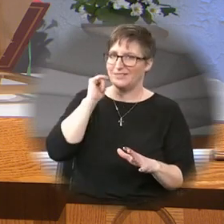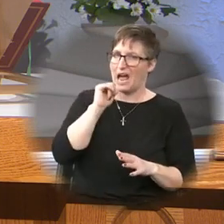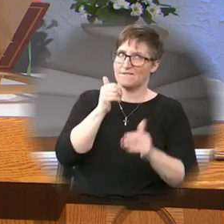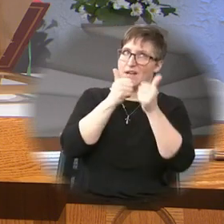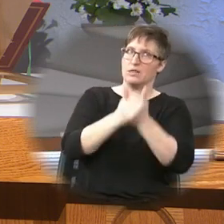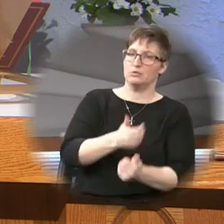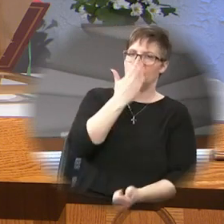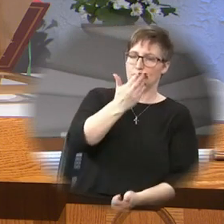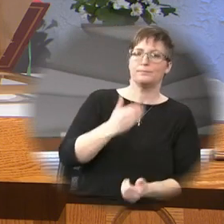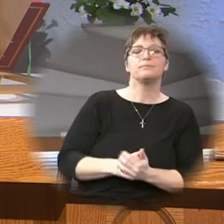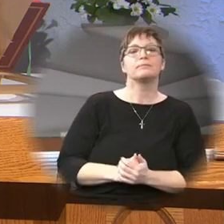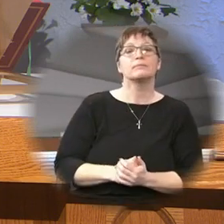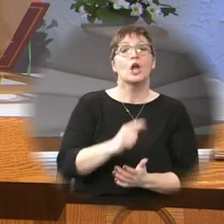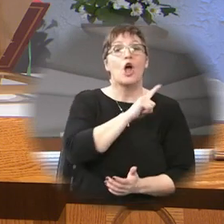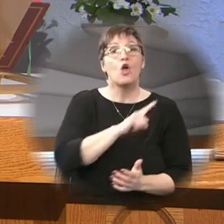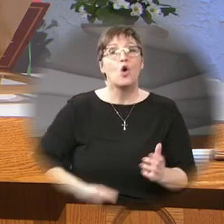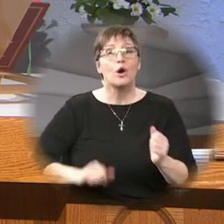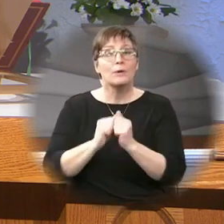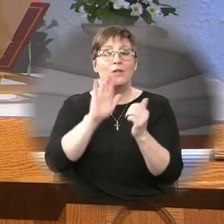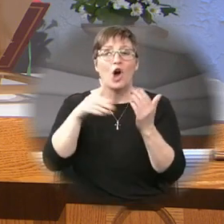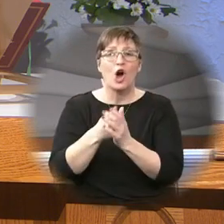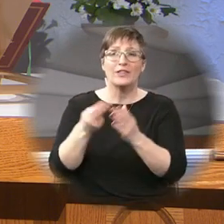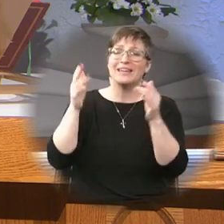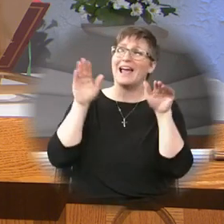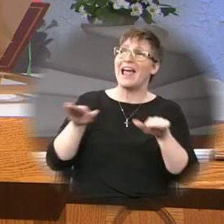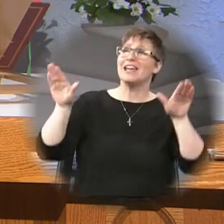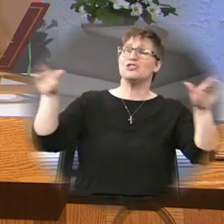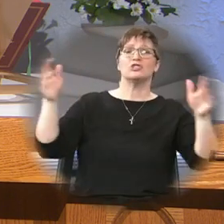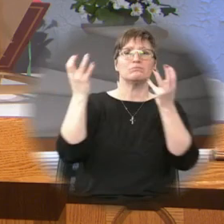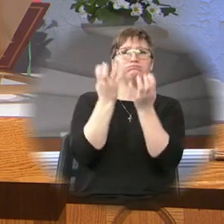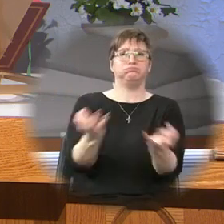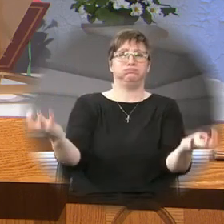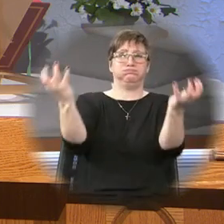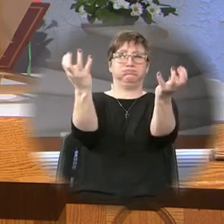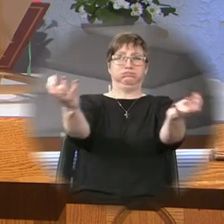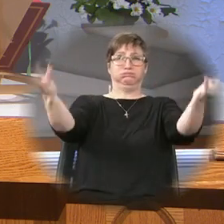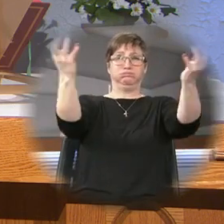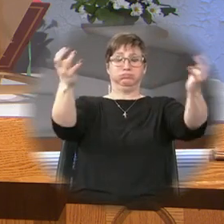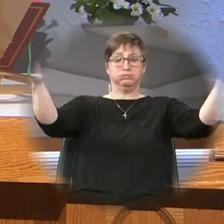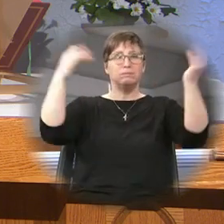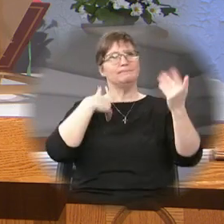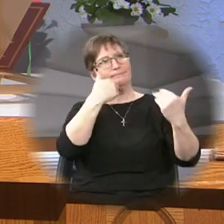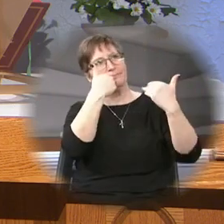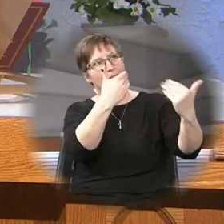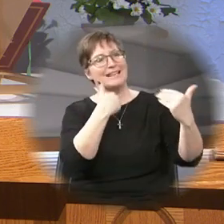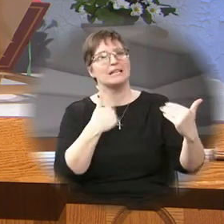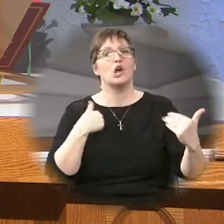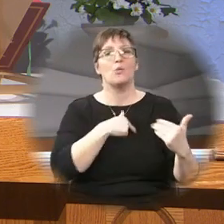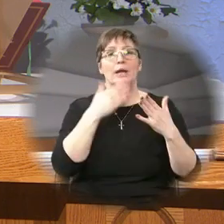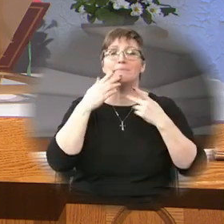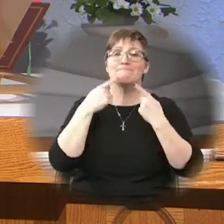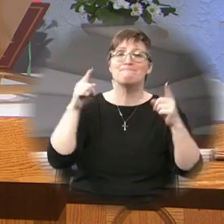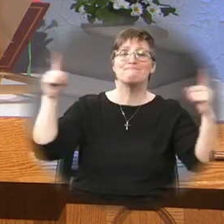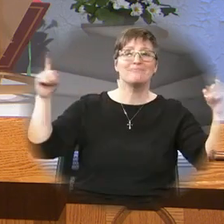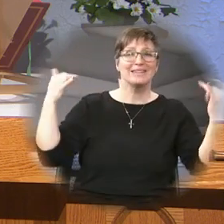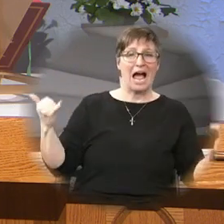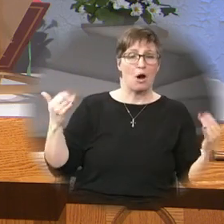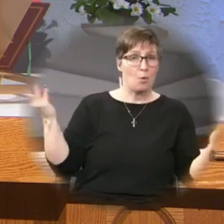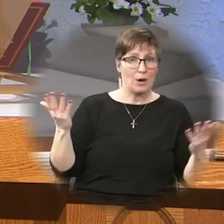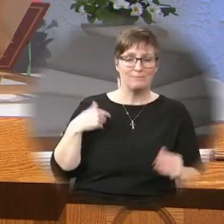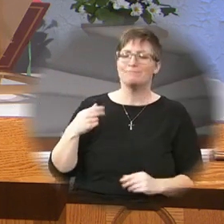disobedience. And so, Lord, with all the angels and saints, we too give you thanks. As an exaltation, we